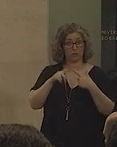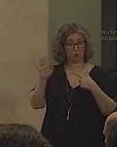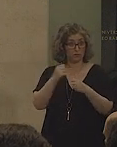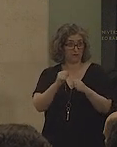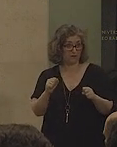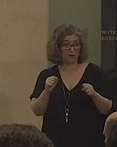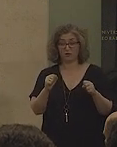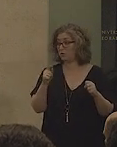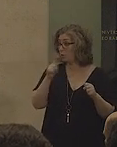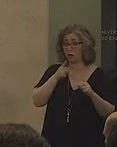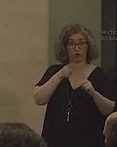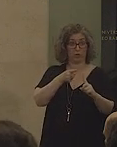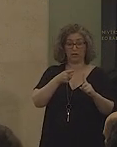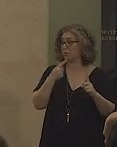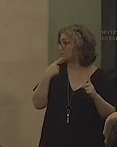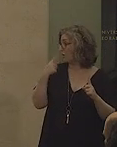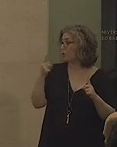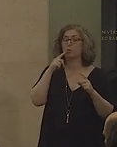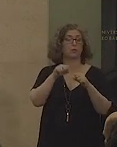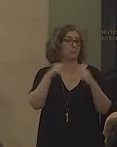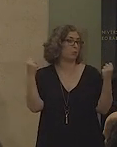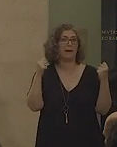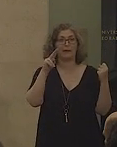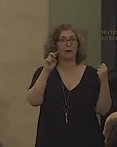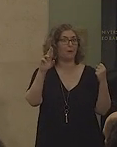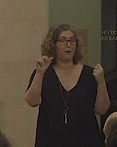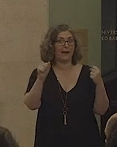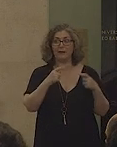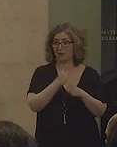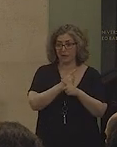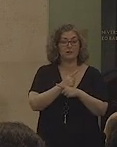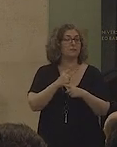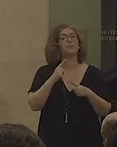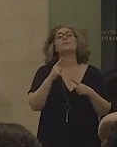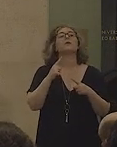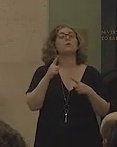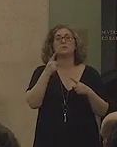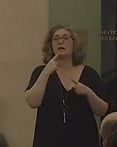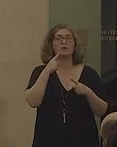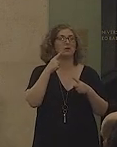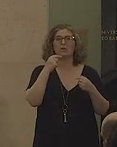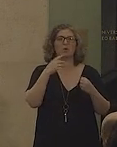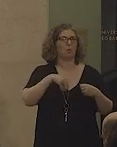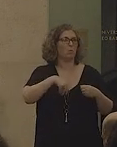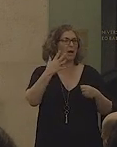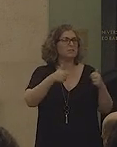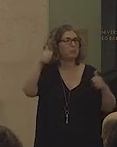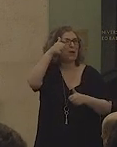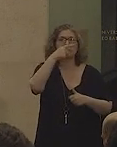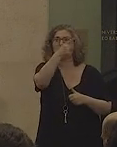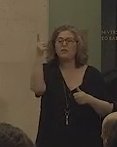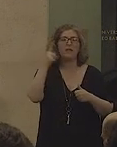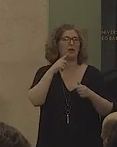I mean, you are a target. You've said you're going to break the gun lobby. You're going out there against white supremacists, against hate-filled